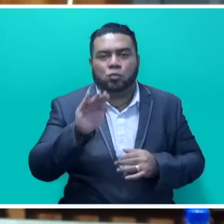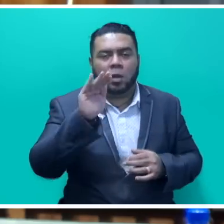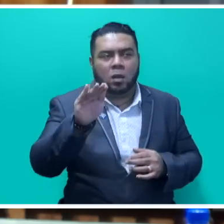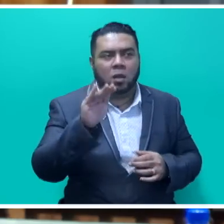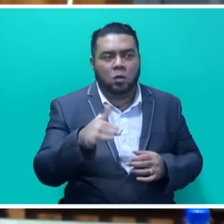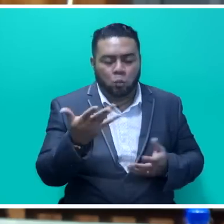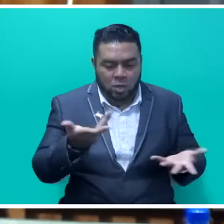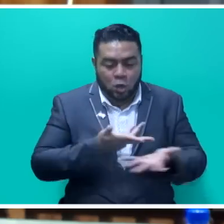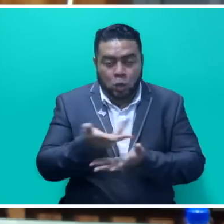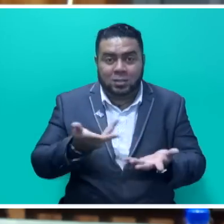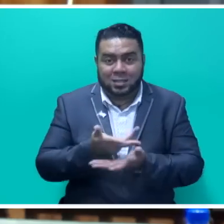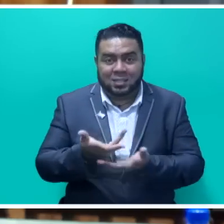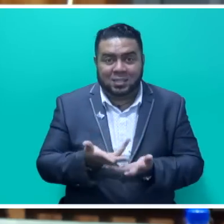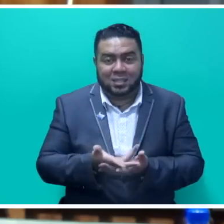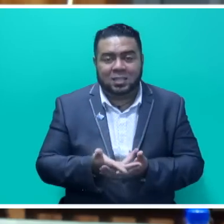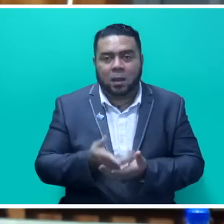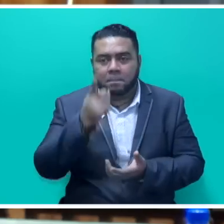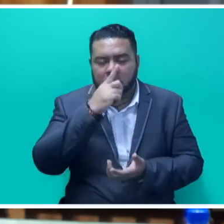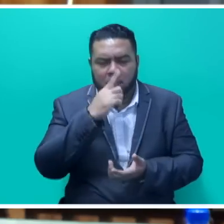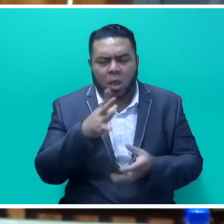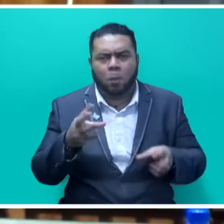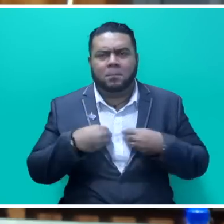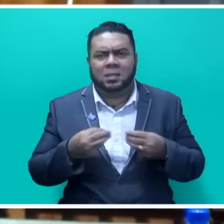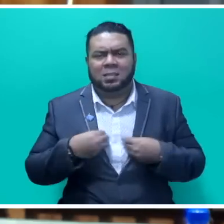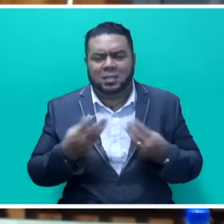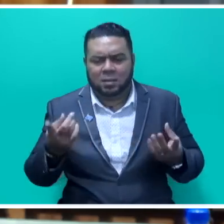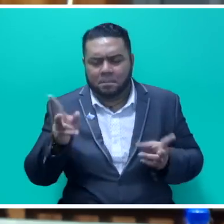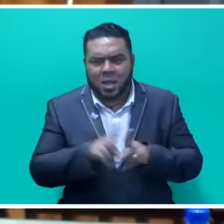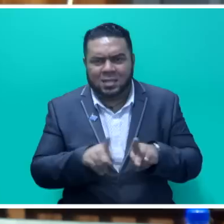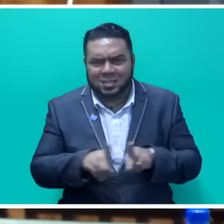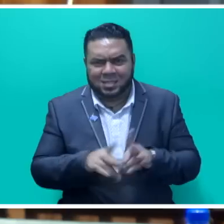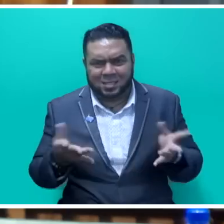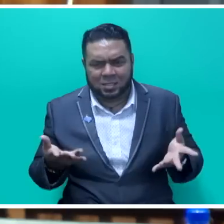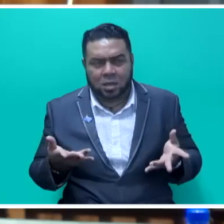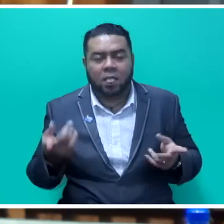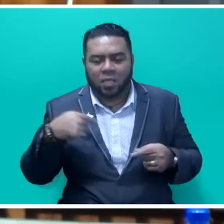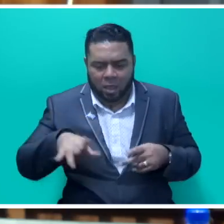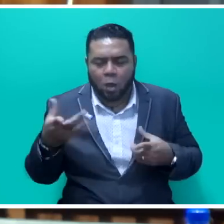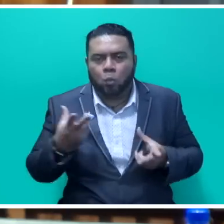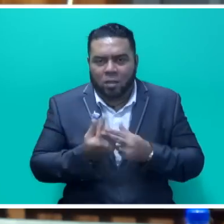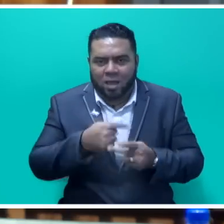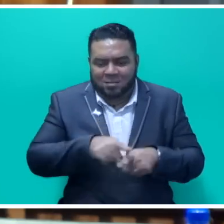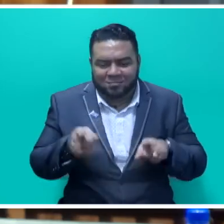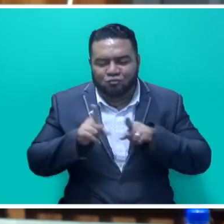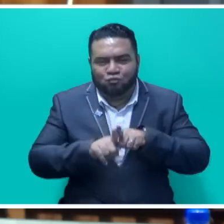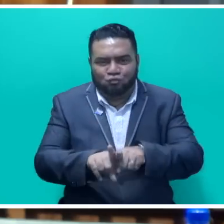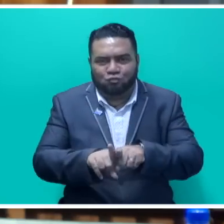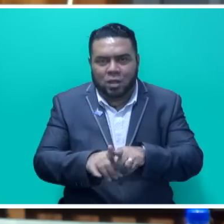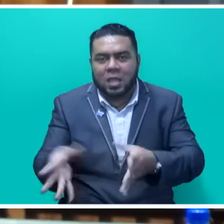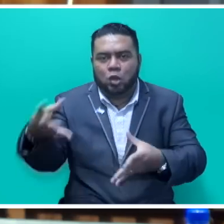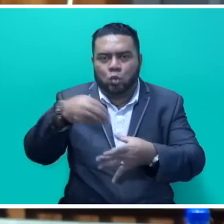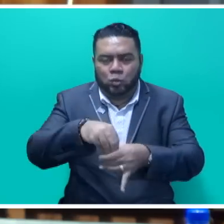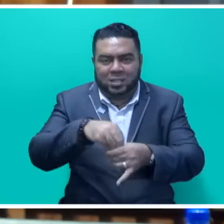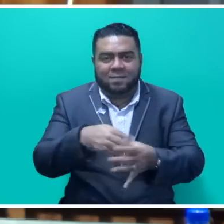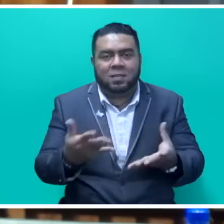are consulting our citizens, our business stakeholders, and they are with us in this journey to build an inclusive and